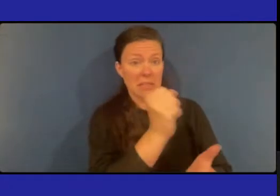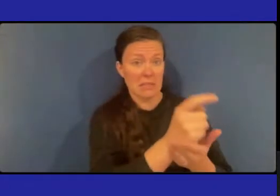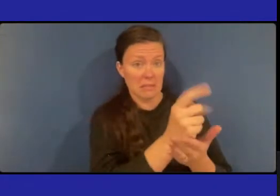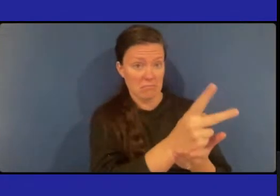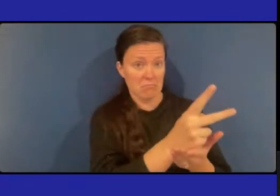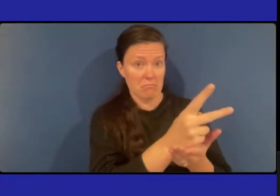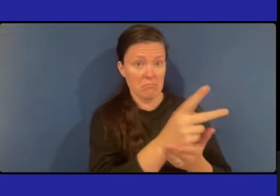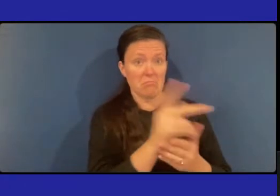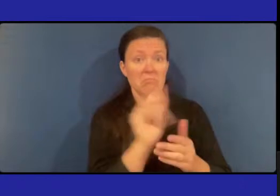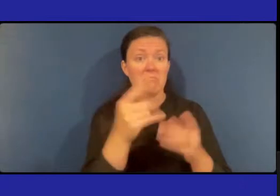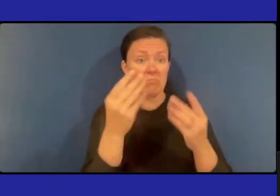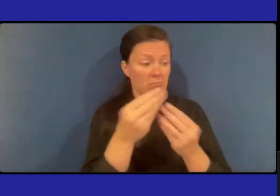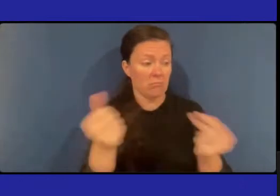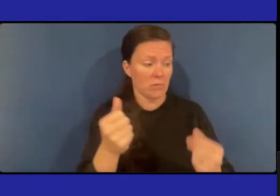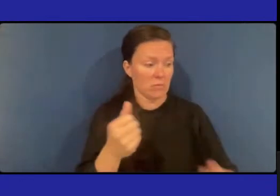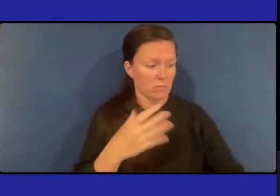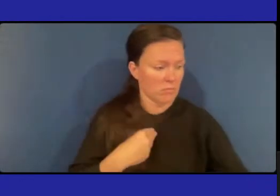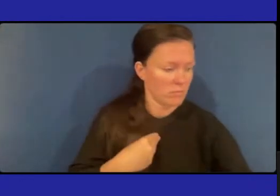approved. Thank you so much. Thanks.